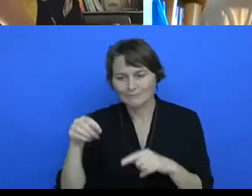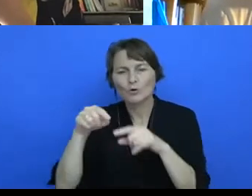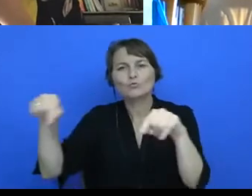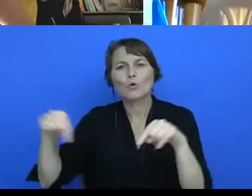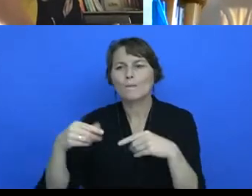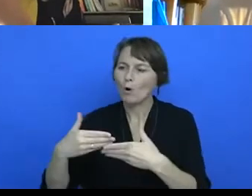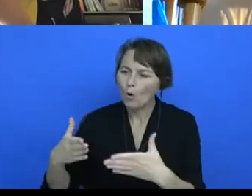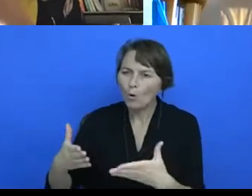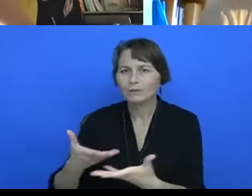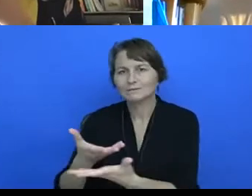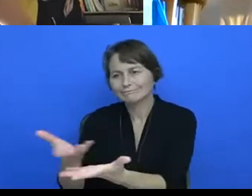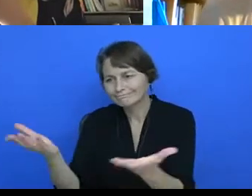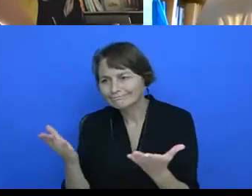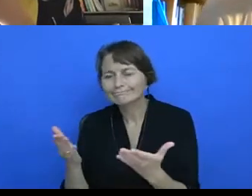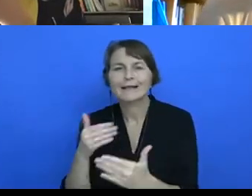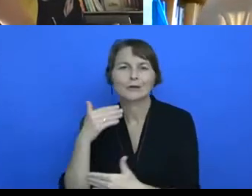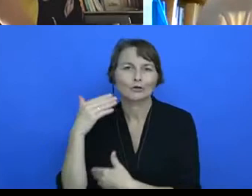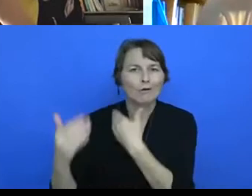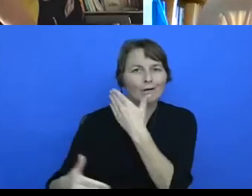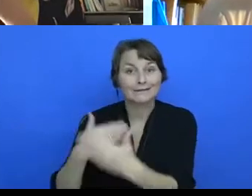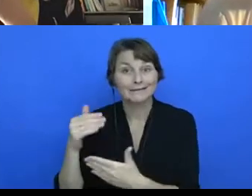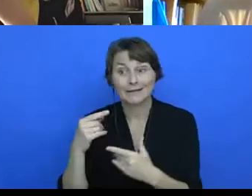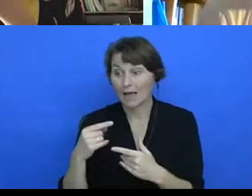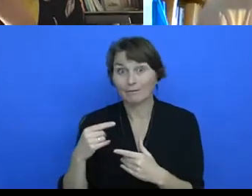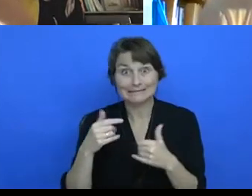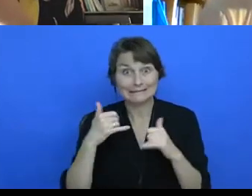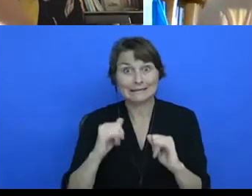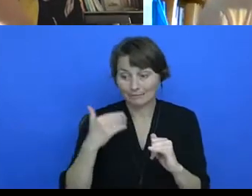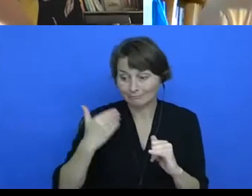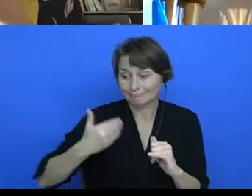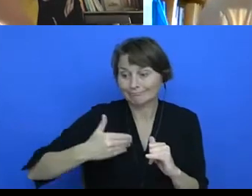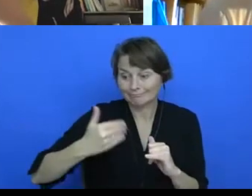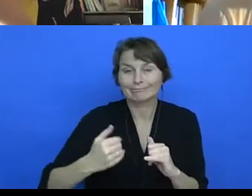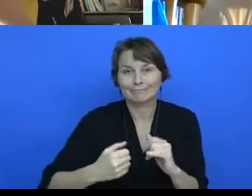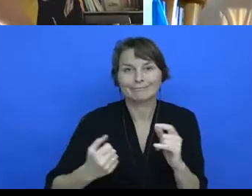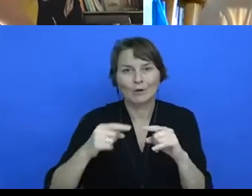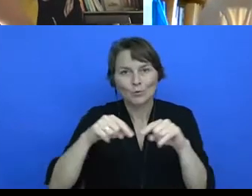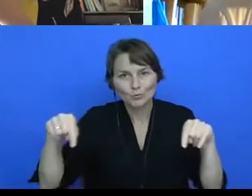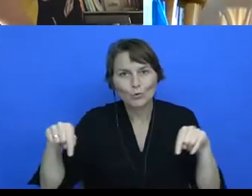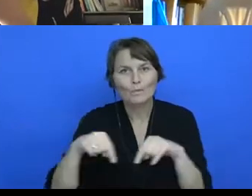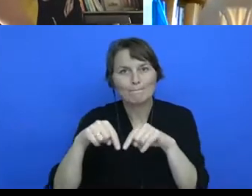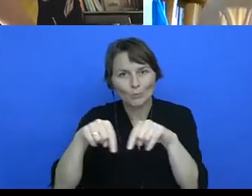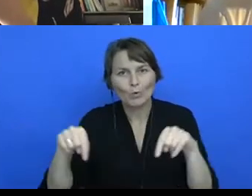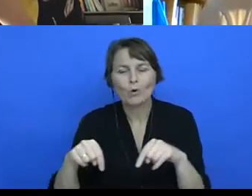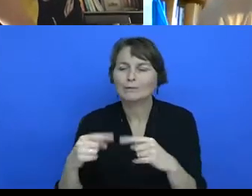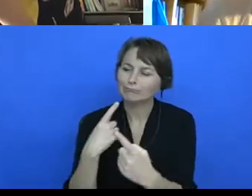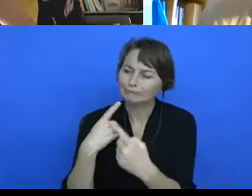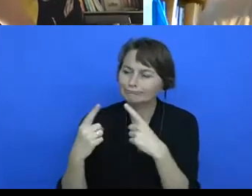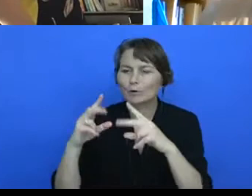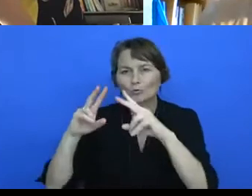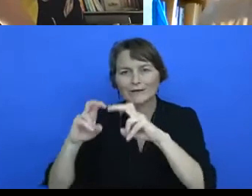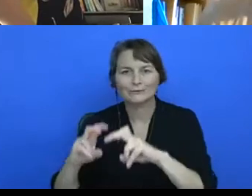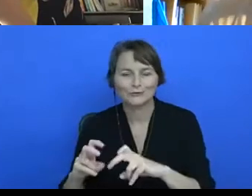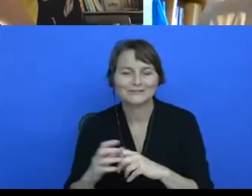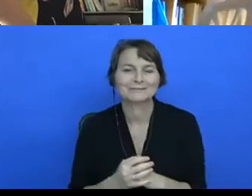and they've continued that. That's now sort of a regular group who are meeting up and talking about their research. We had a pub quiz, which was amazing,